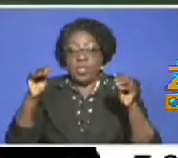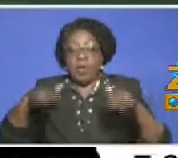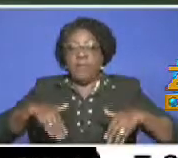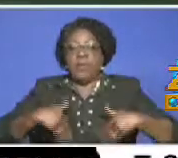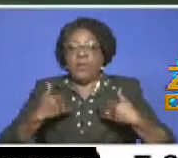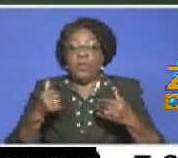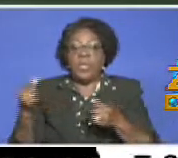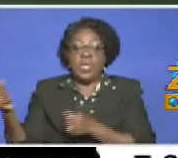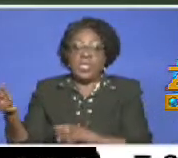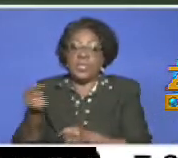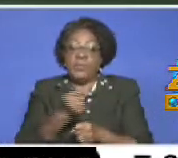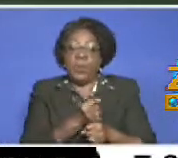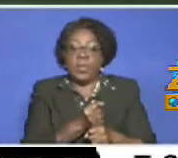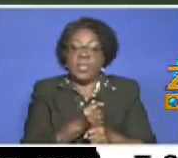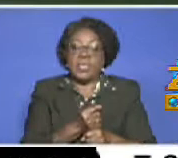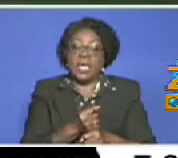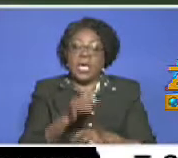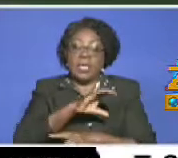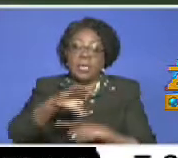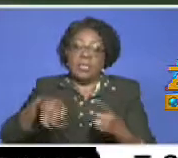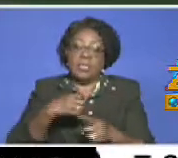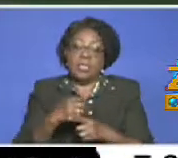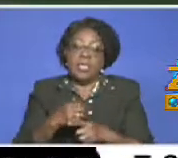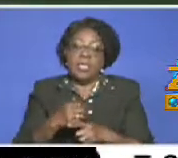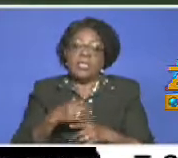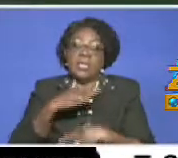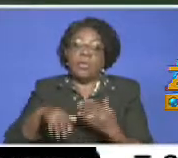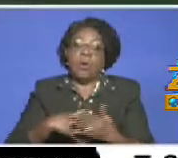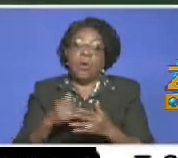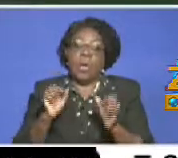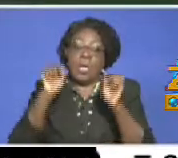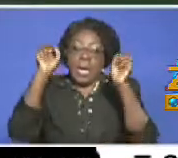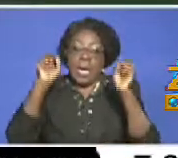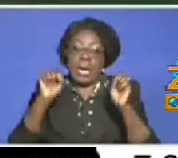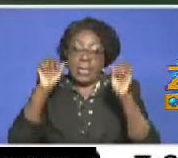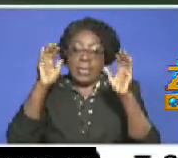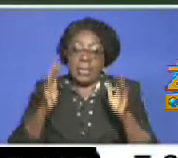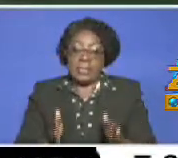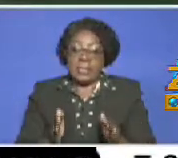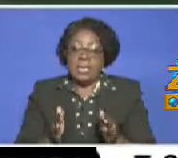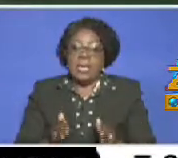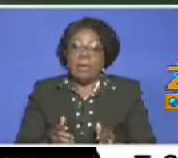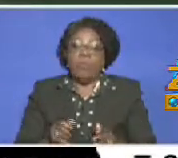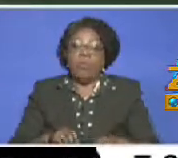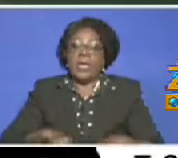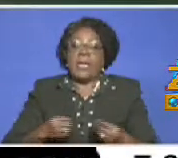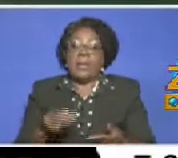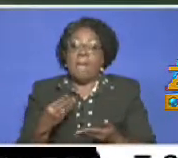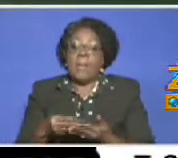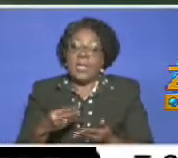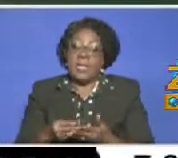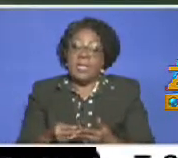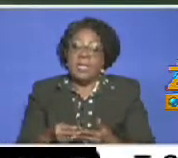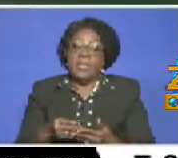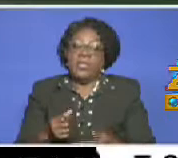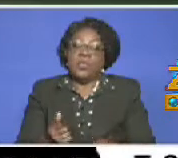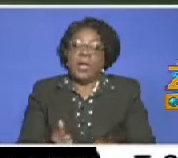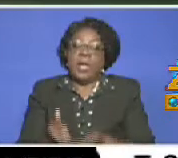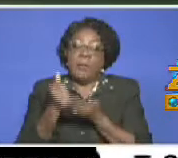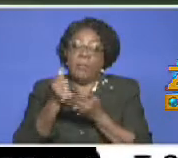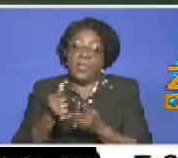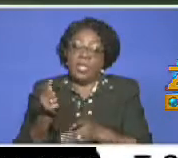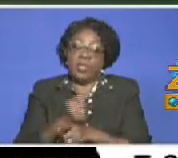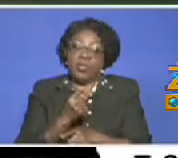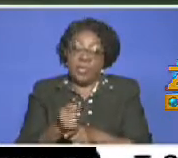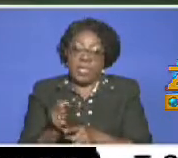pleased to report that all athletes approved for subvention under the 2020-2021 budget are continuing to